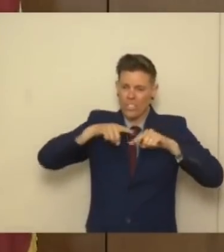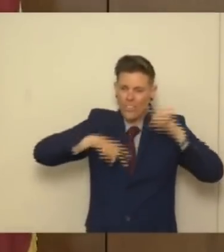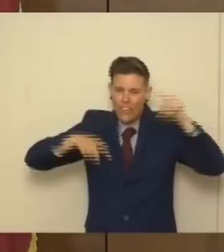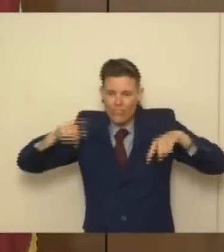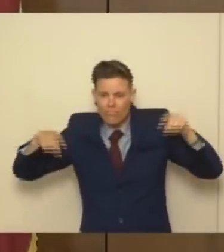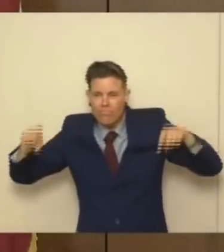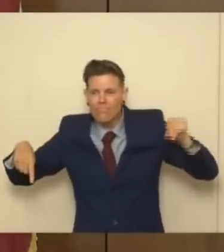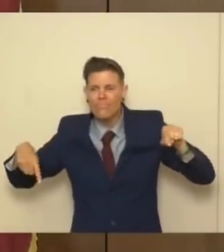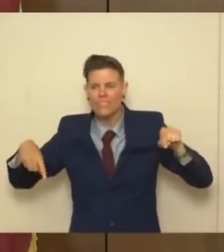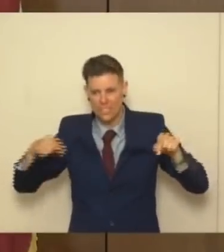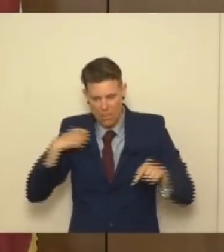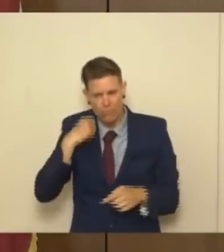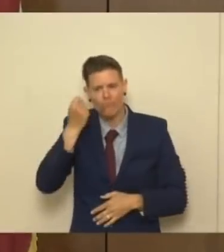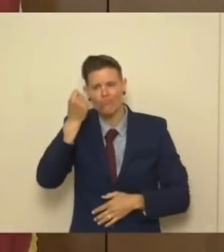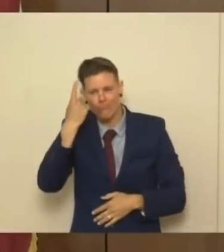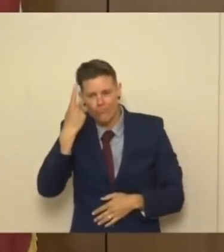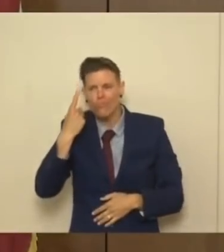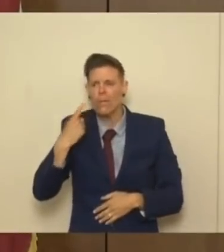our power about it.